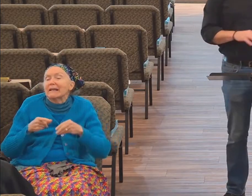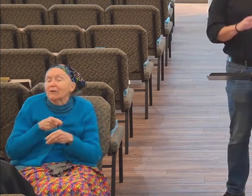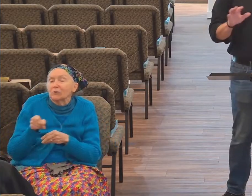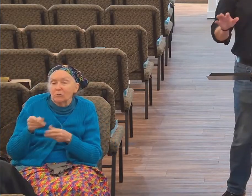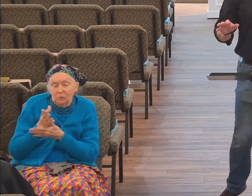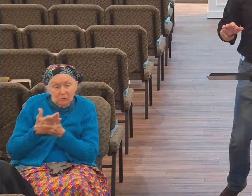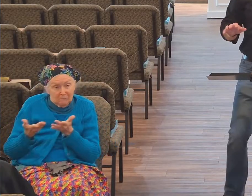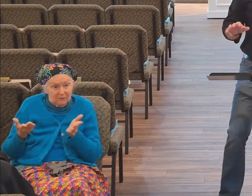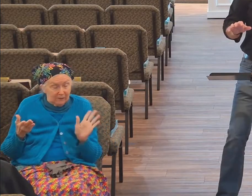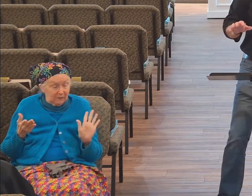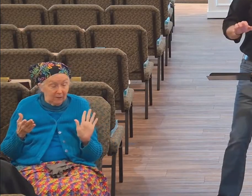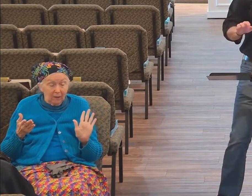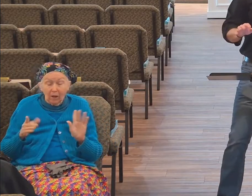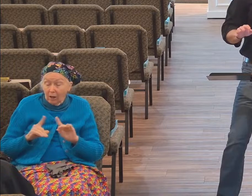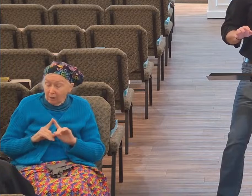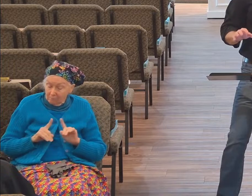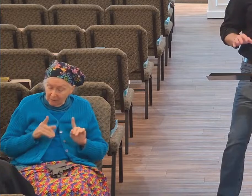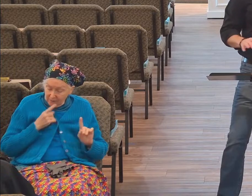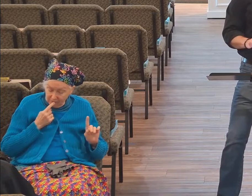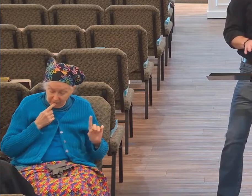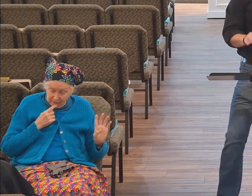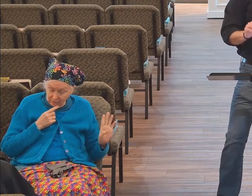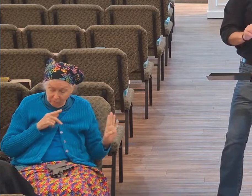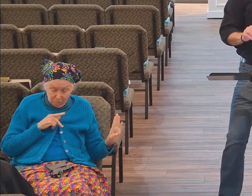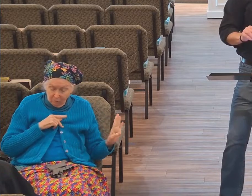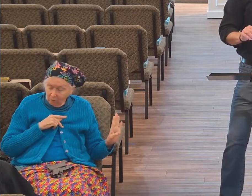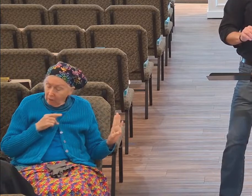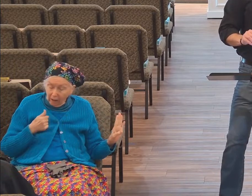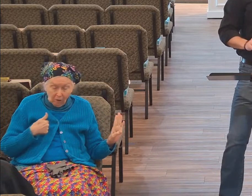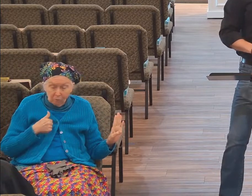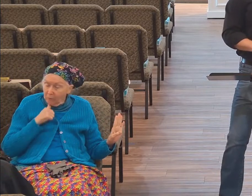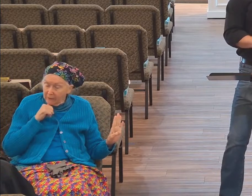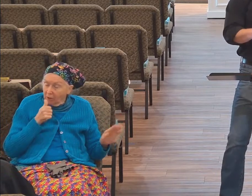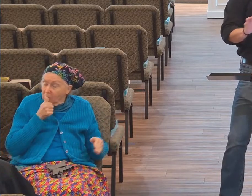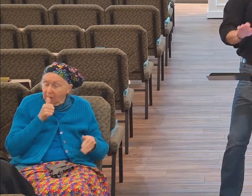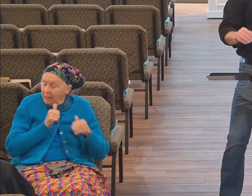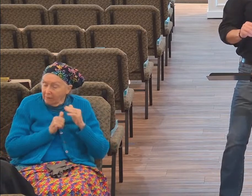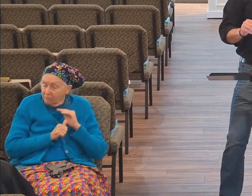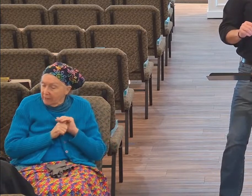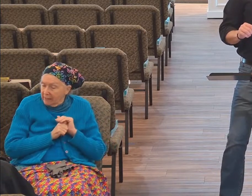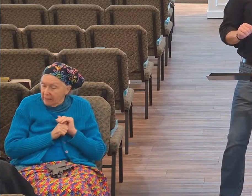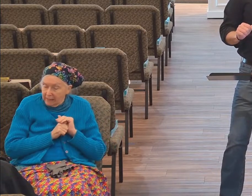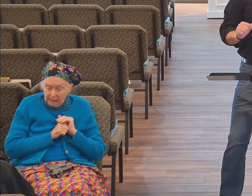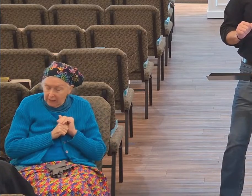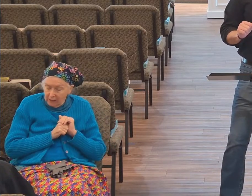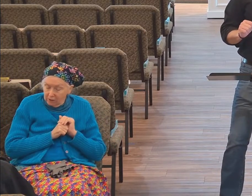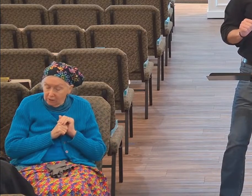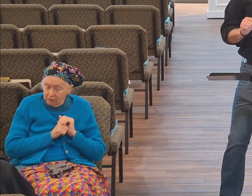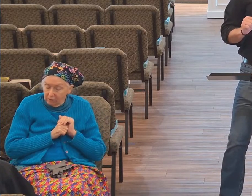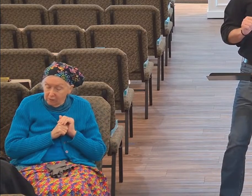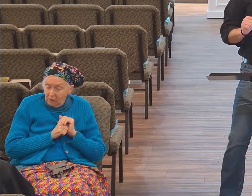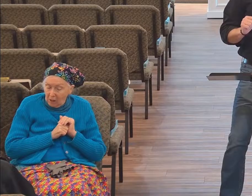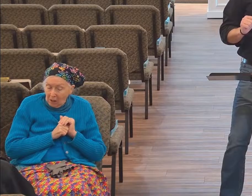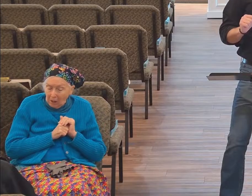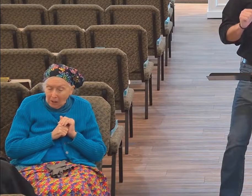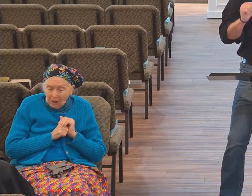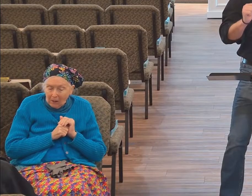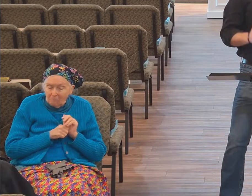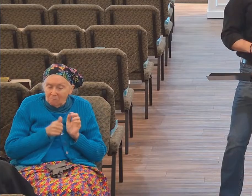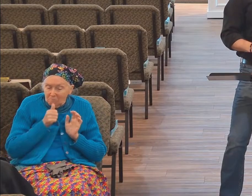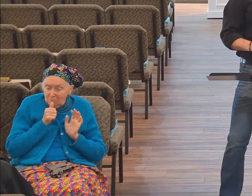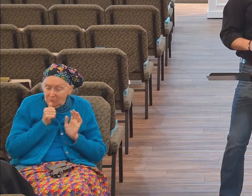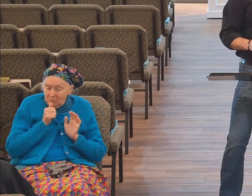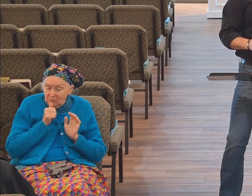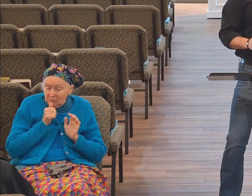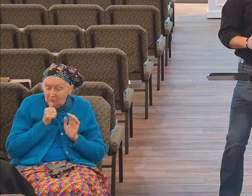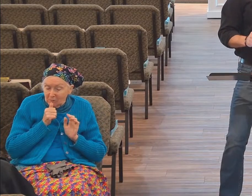hidden agenda here, right? No hidden agenda. No emotional manipulation, right? The message was